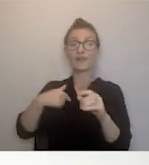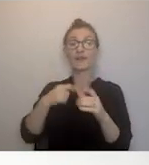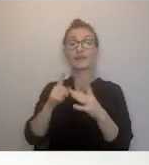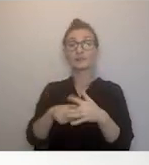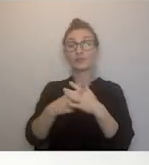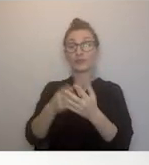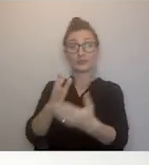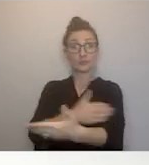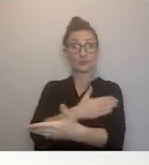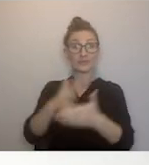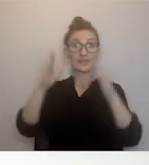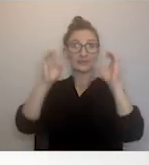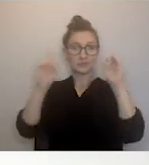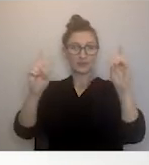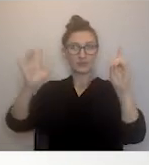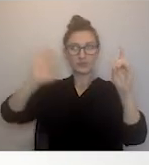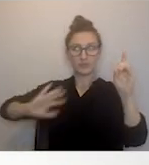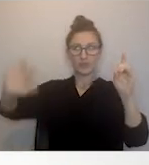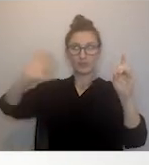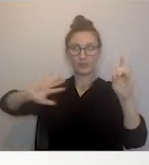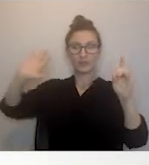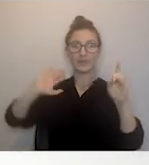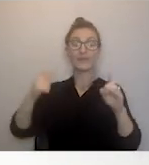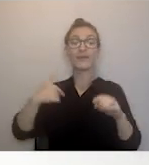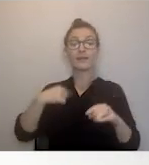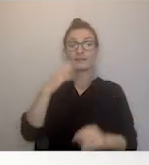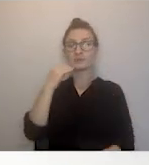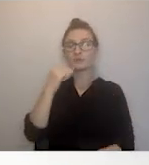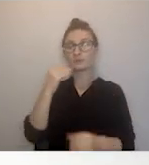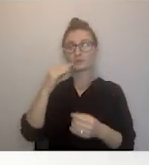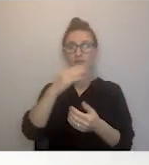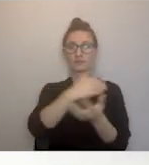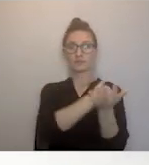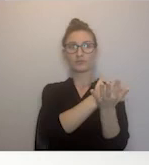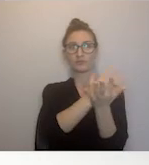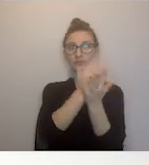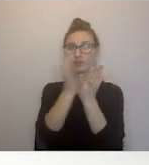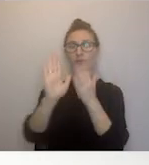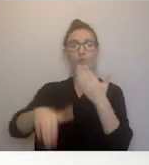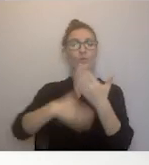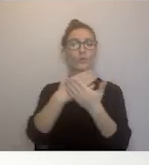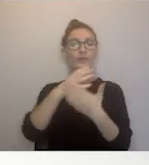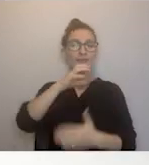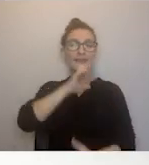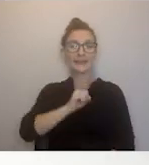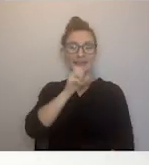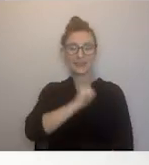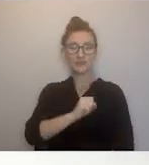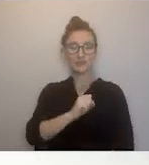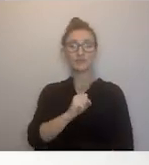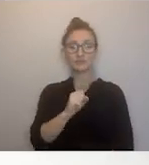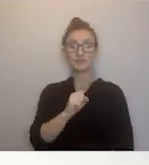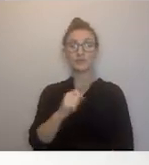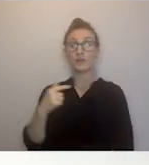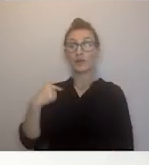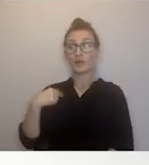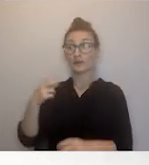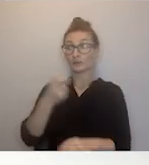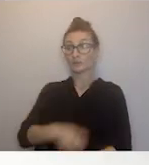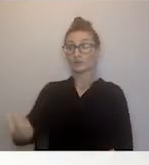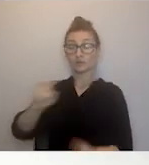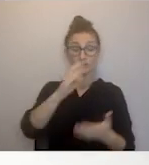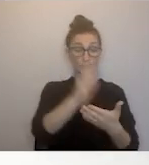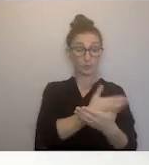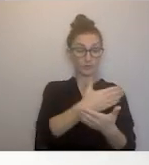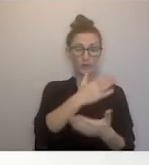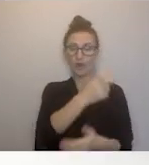my career in music education, so I've worked with all ages in the school system, and then over time have really